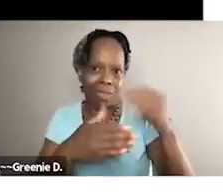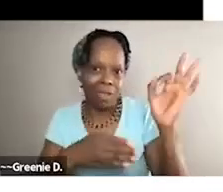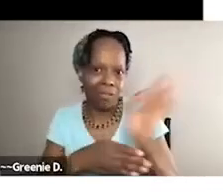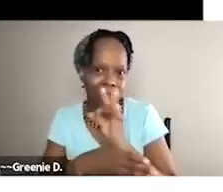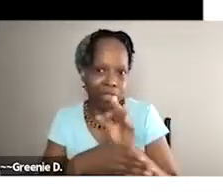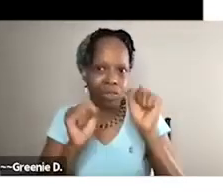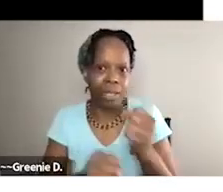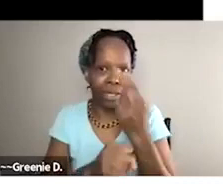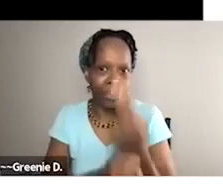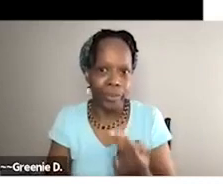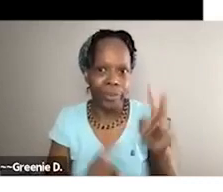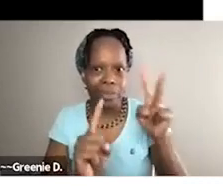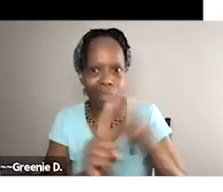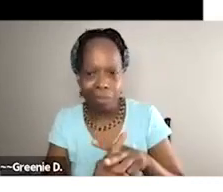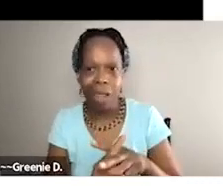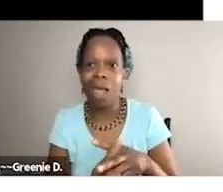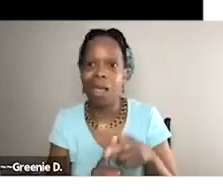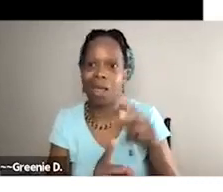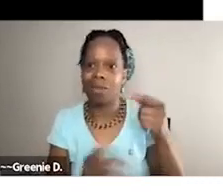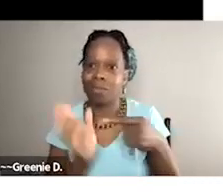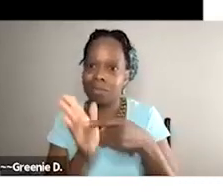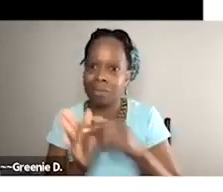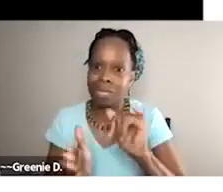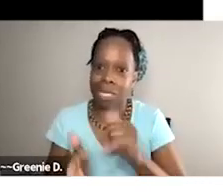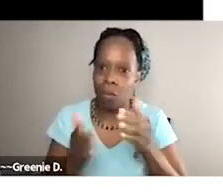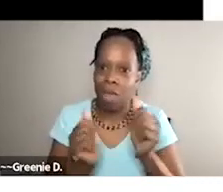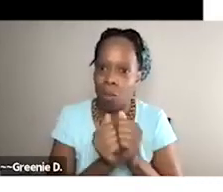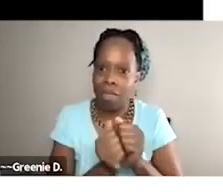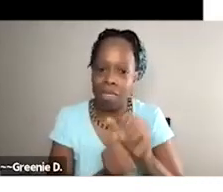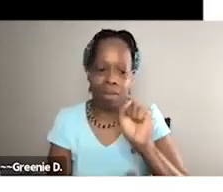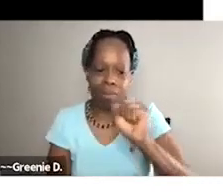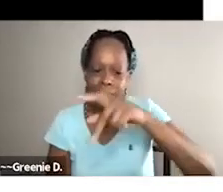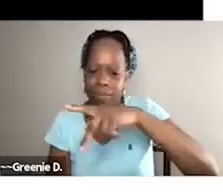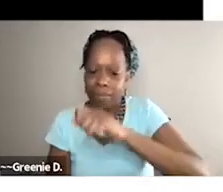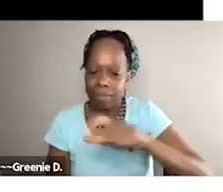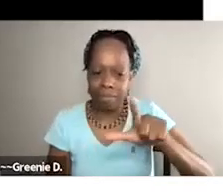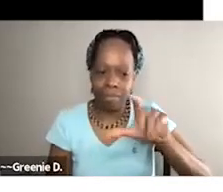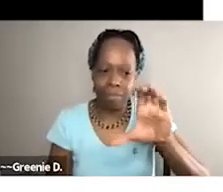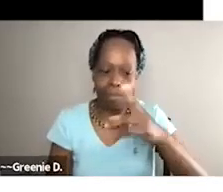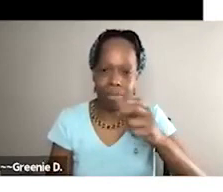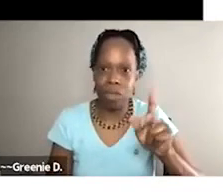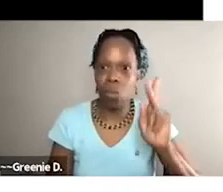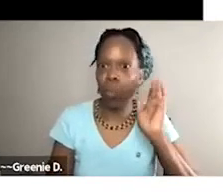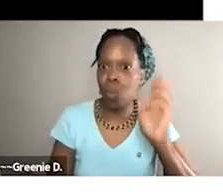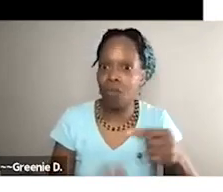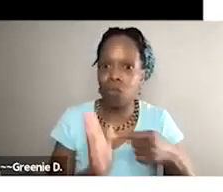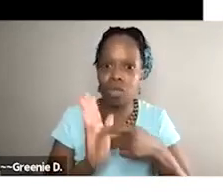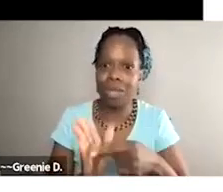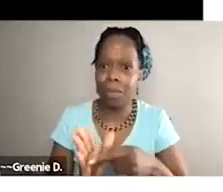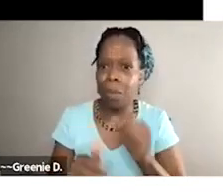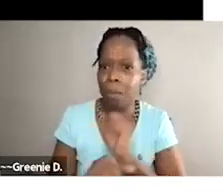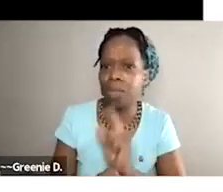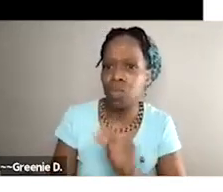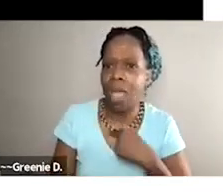you can actually go accessibility, and that will check different things like the font size that you're using. It will also check things like